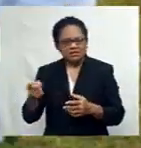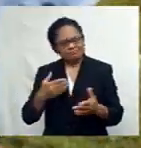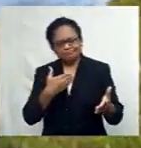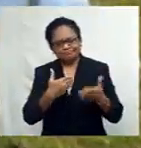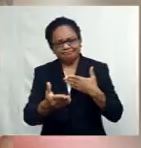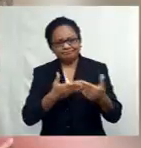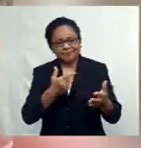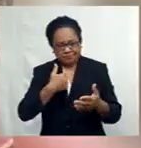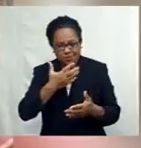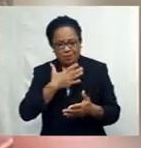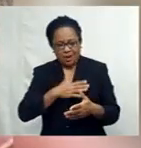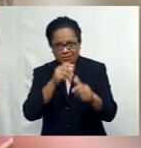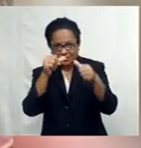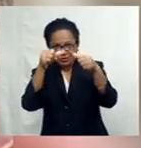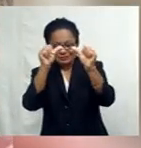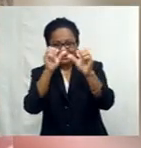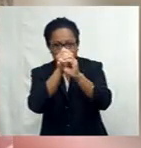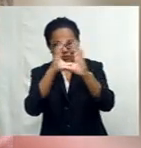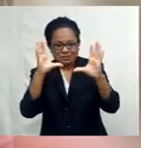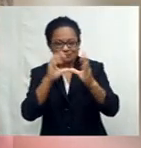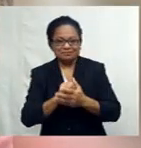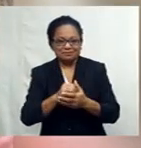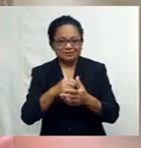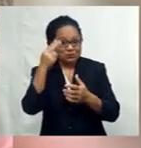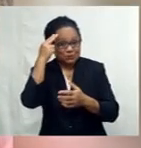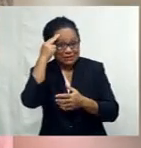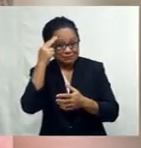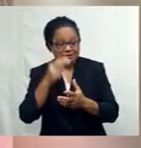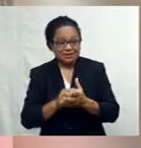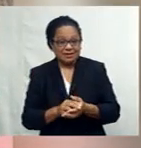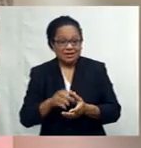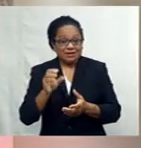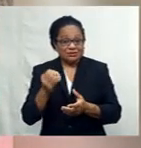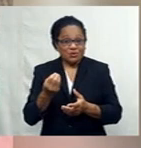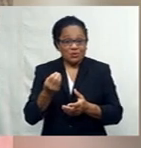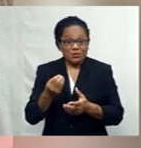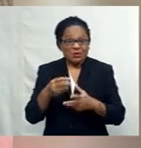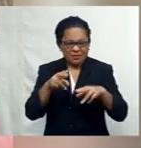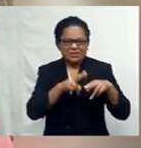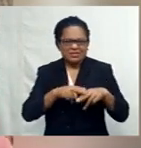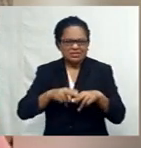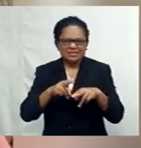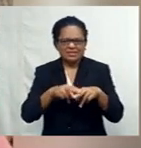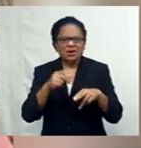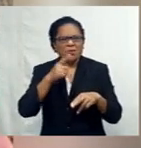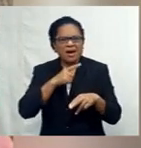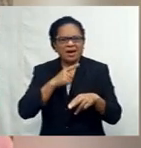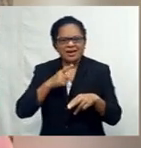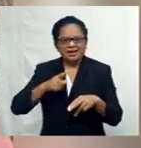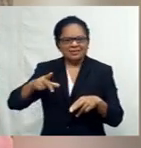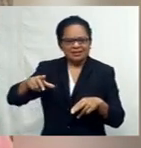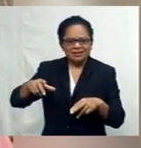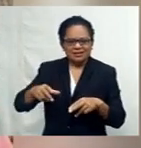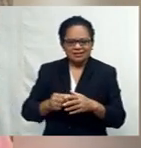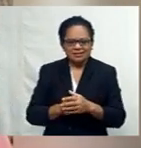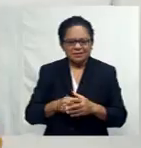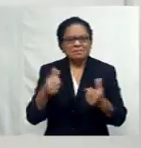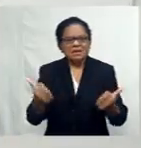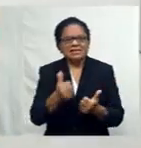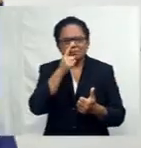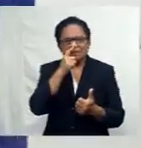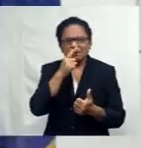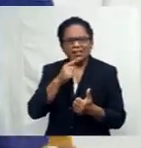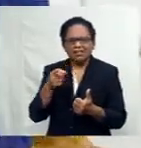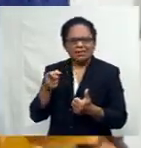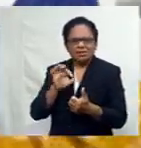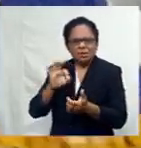her dreams. The biggest challenge as a dancer that you can face in a country like Fiji is not being accepted in the society as